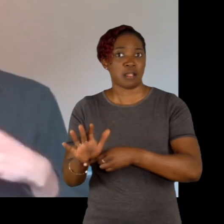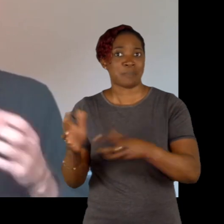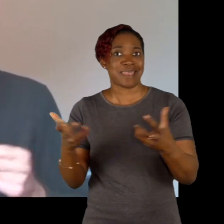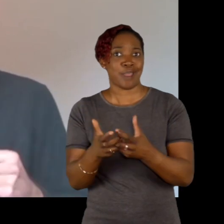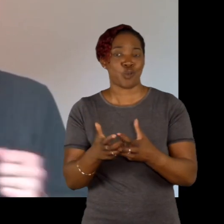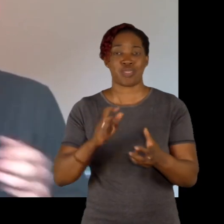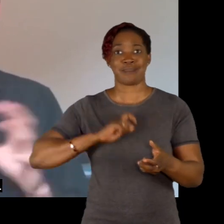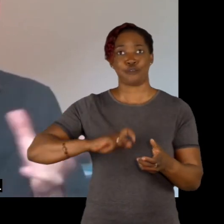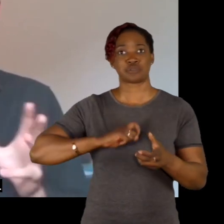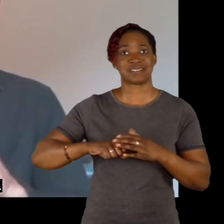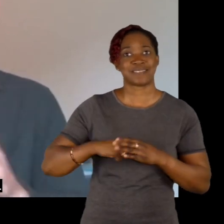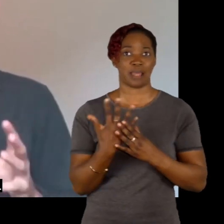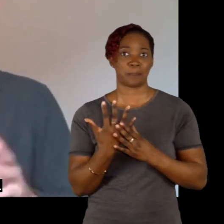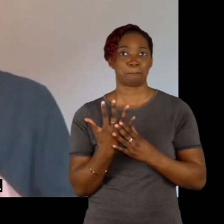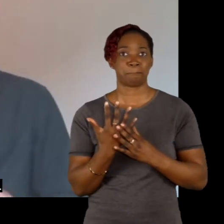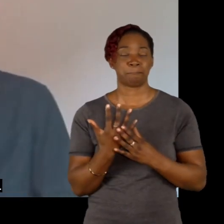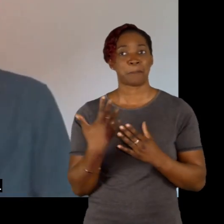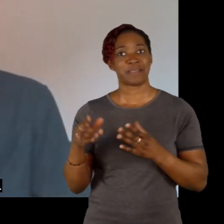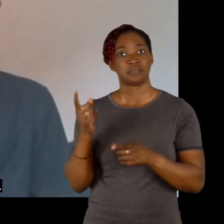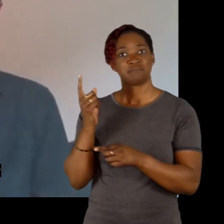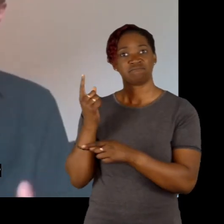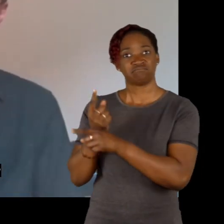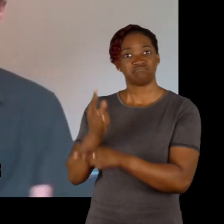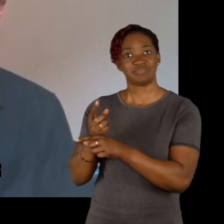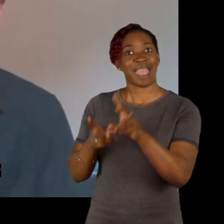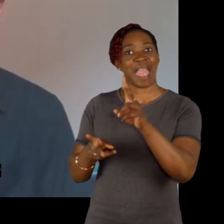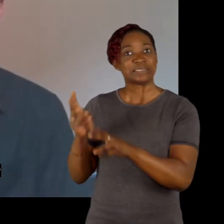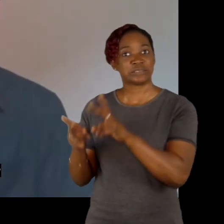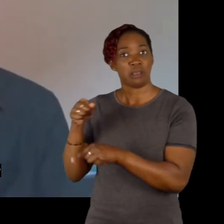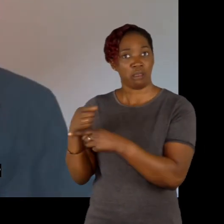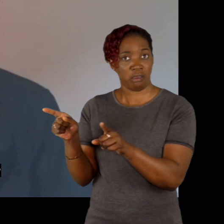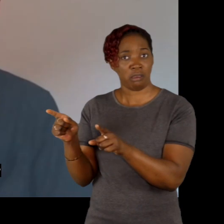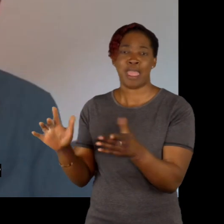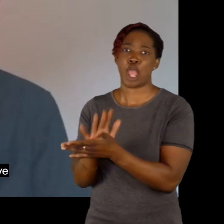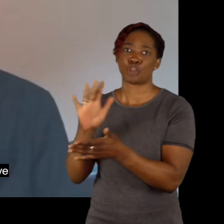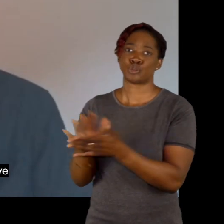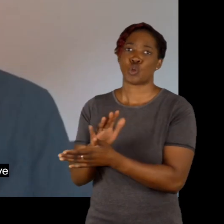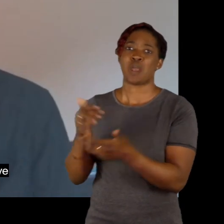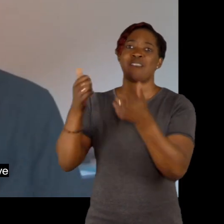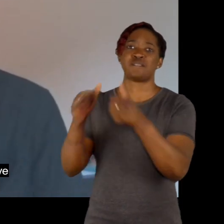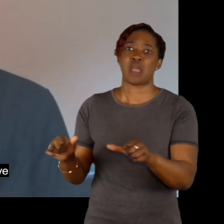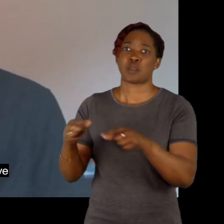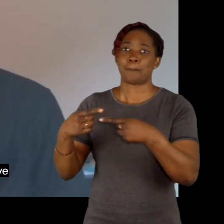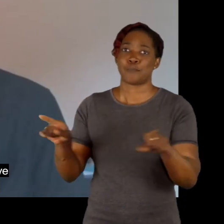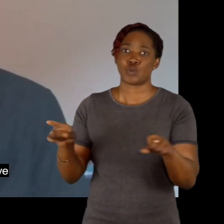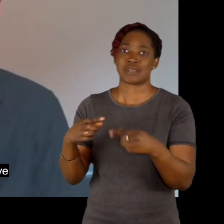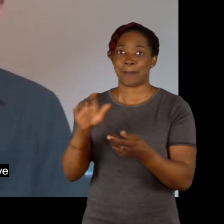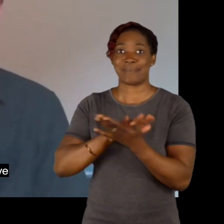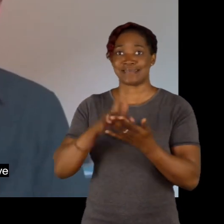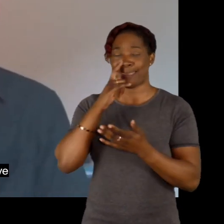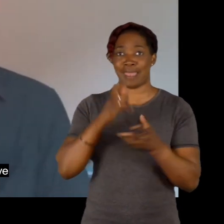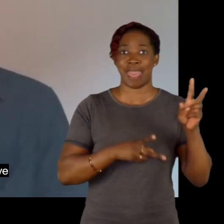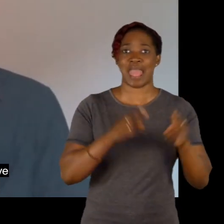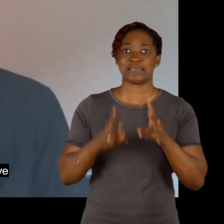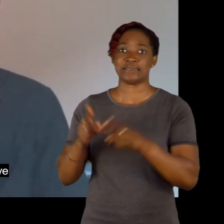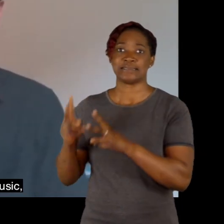influence parts of how the film and the characters develop. I know from talking to a few editors that some of them really enjoy being able to have the final